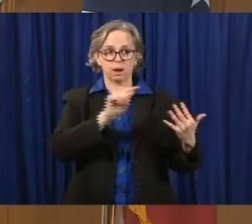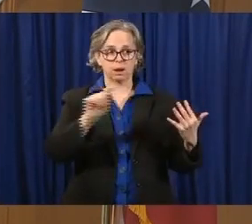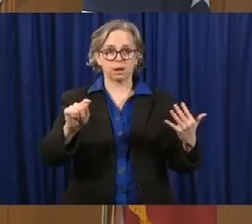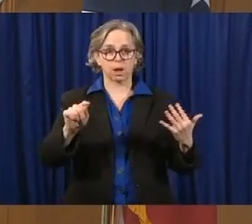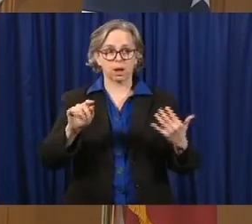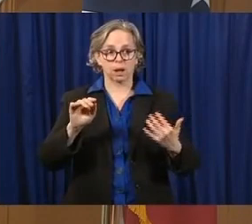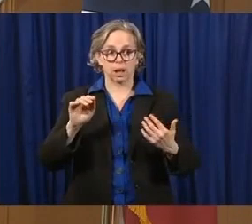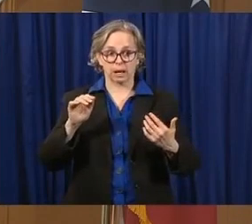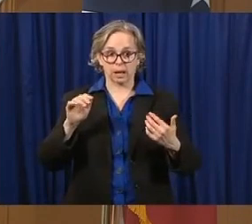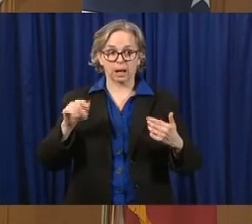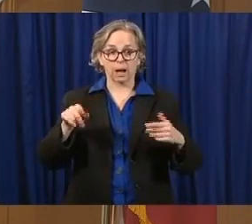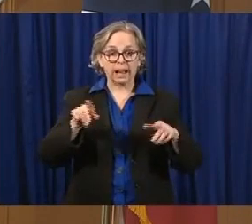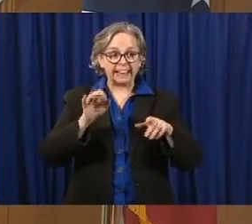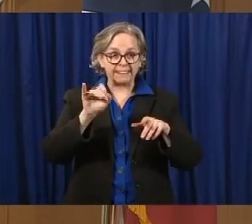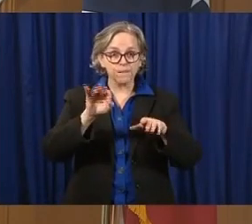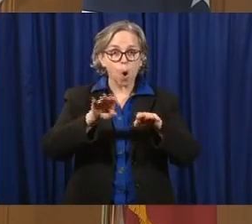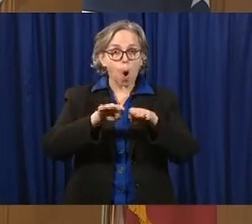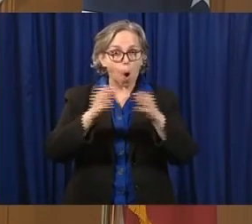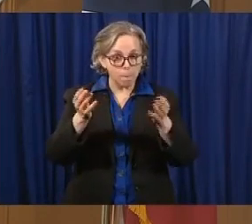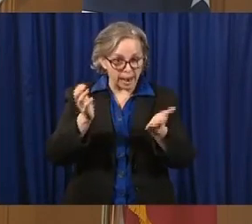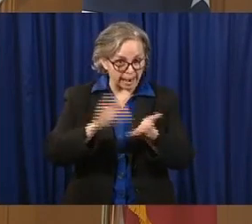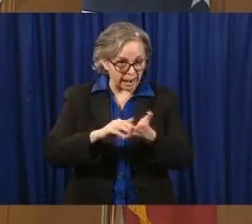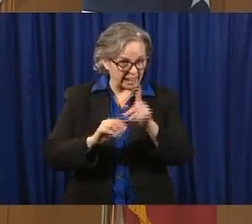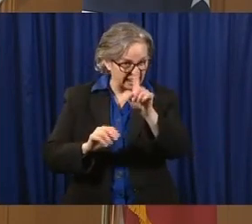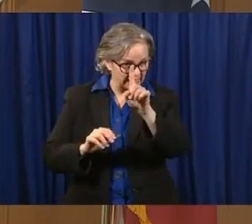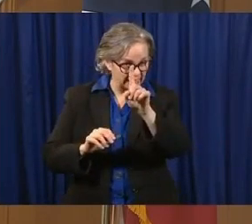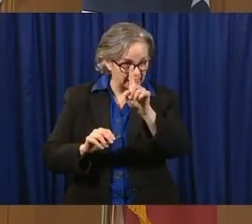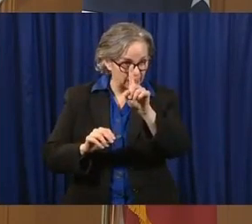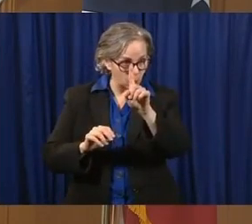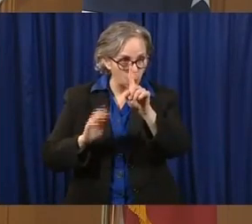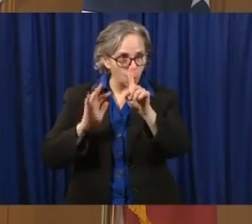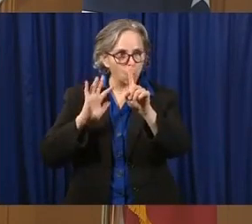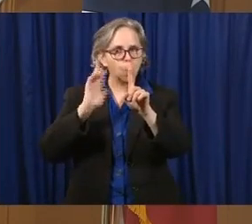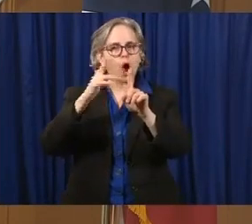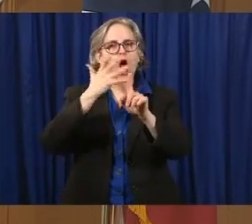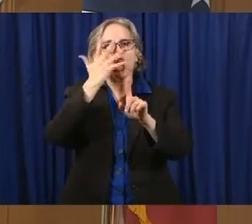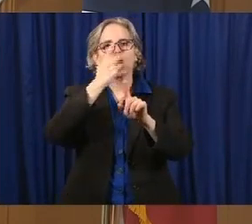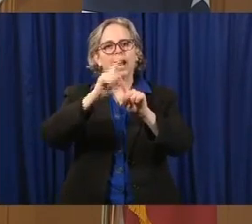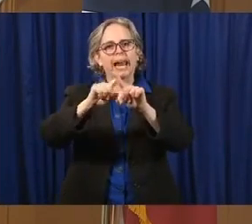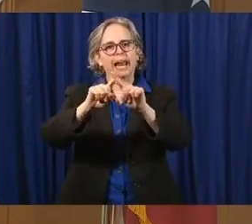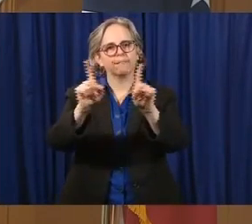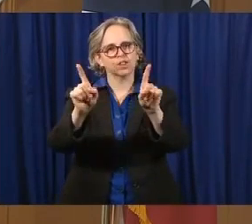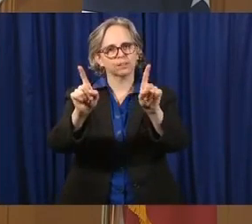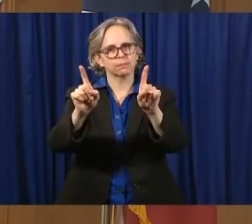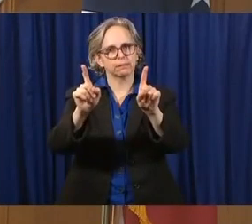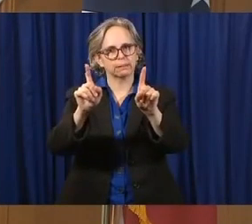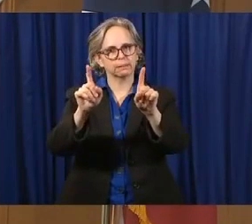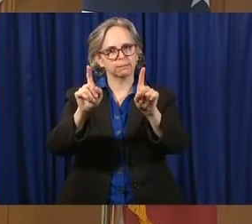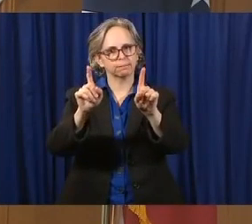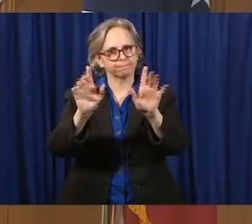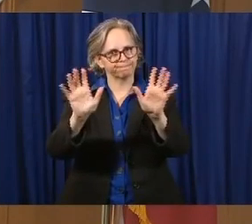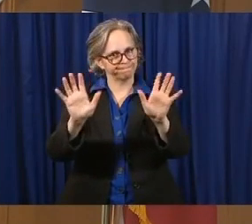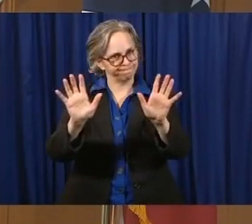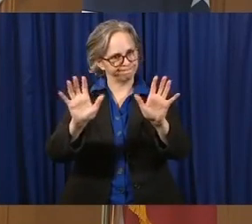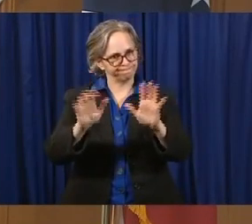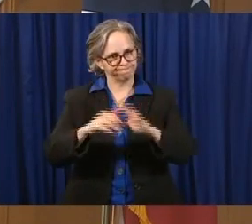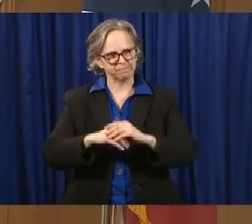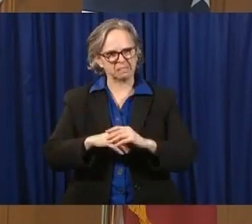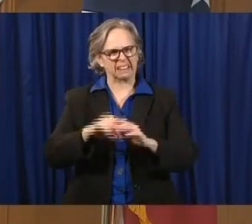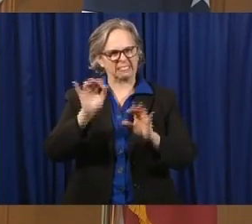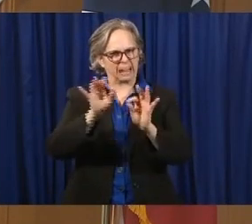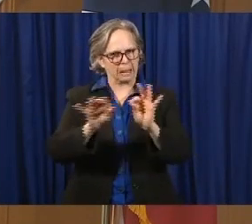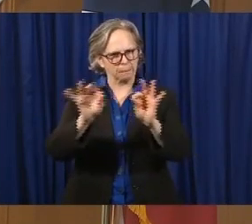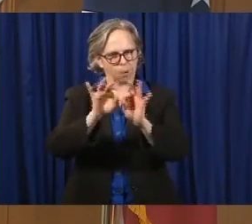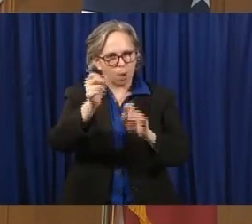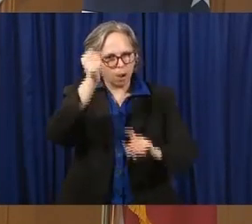open again, it's going to be different. And I think that's the thing that I want to get